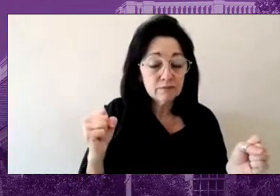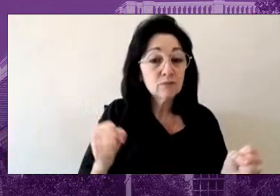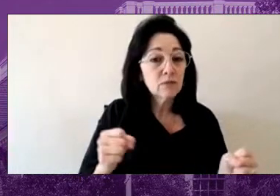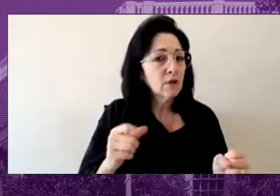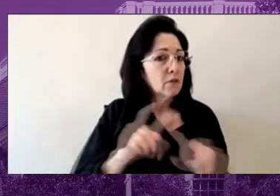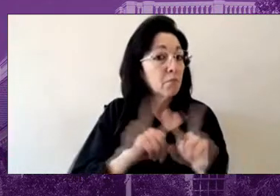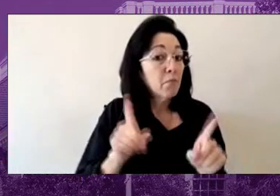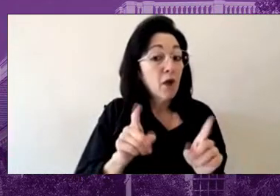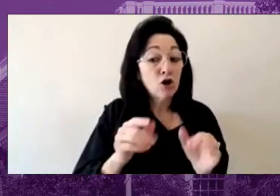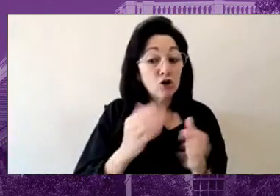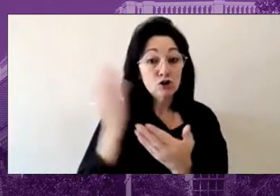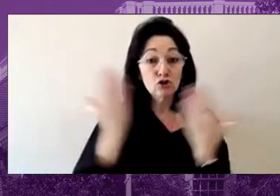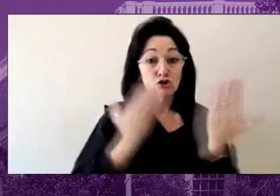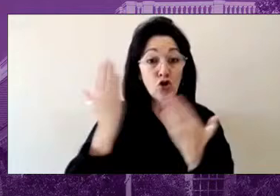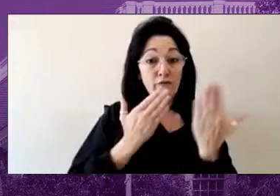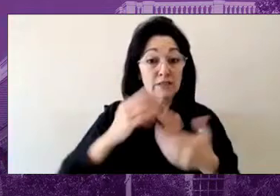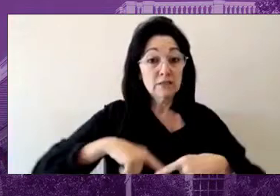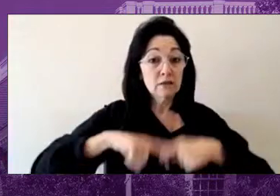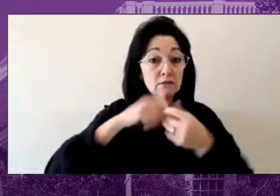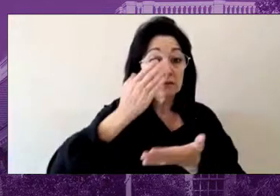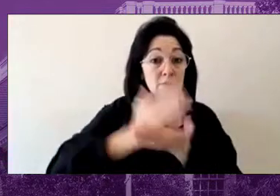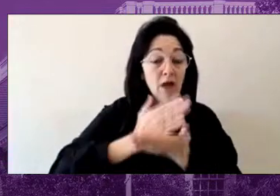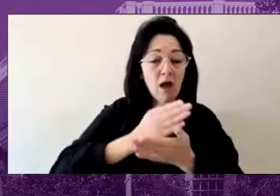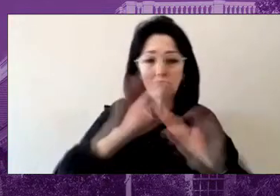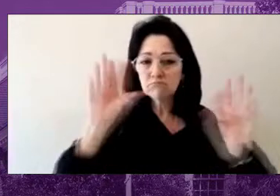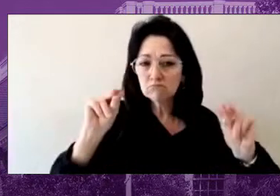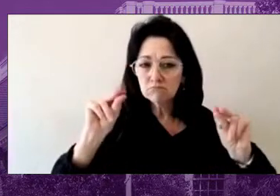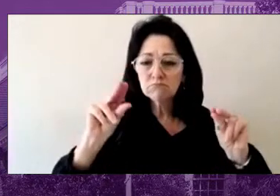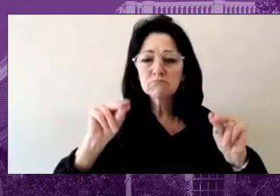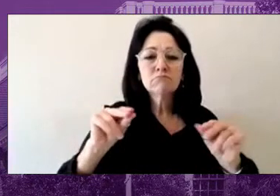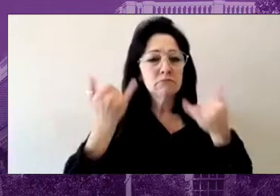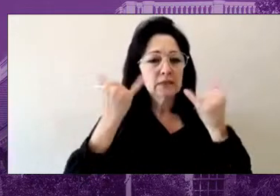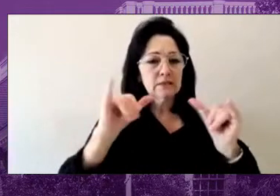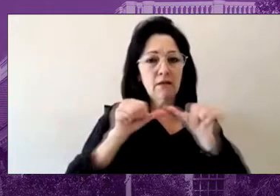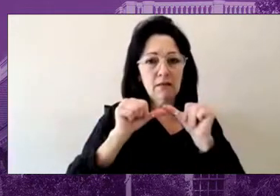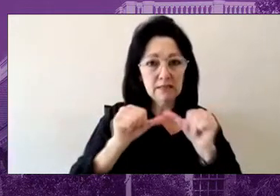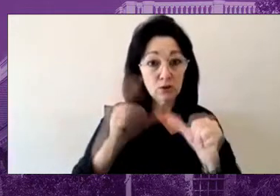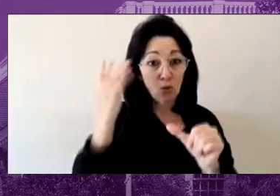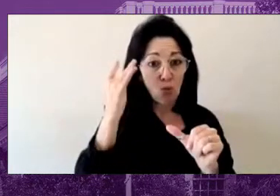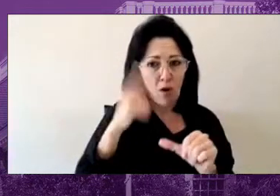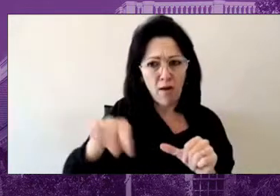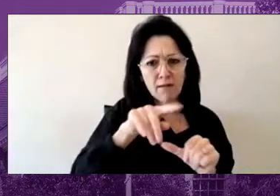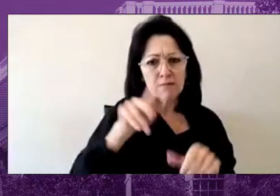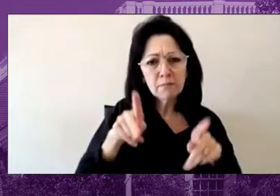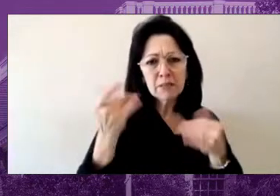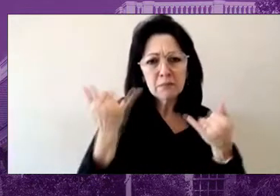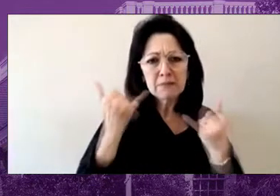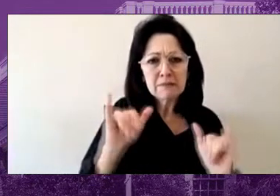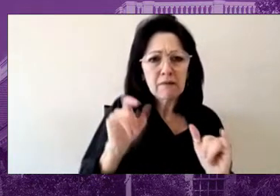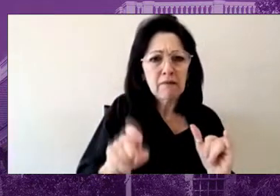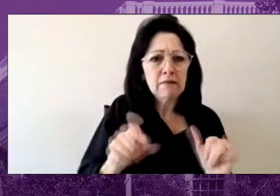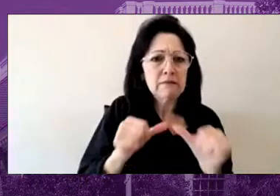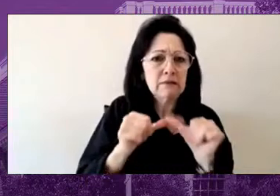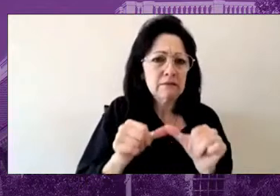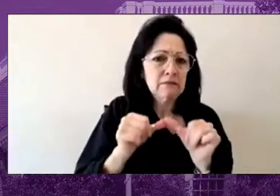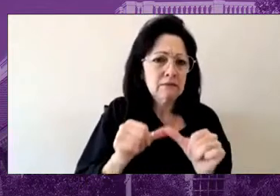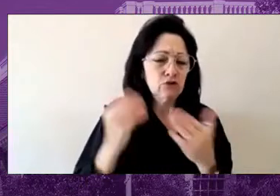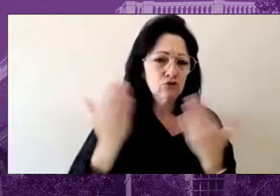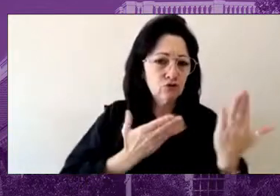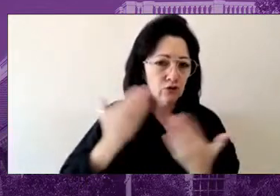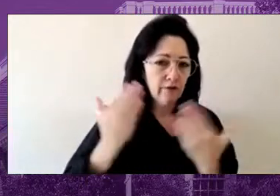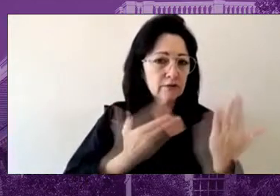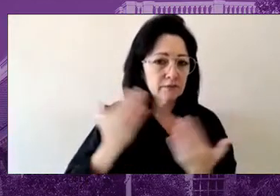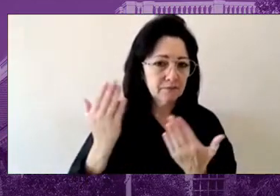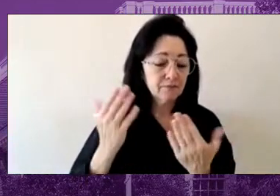available. Staff and volunteers of the Domestic Violence Advocacy Program, which is Child Inc.'s statewide program